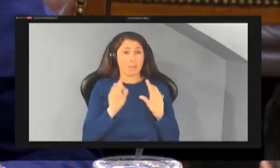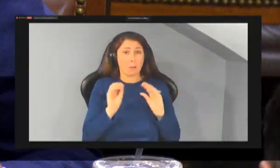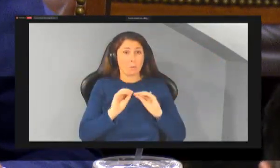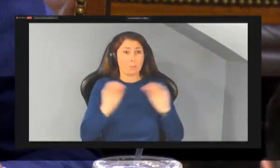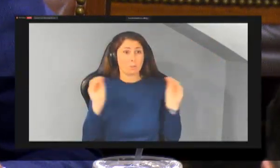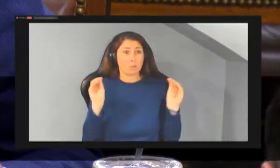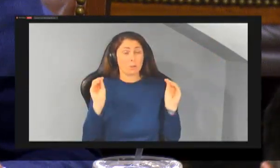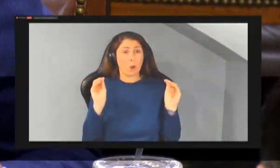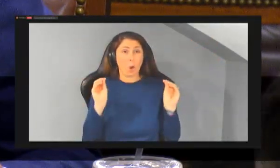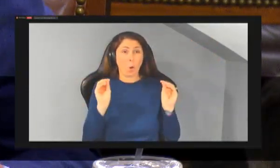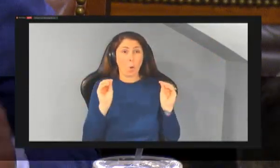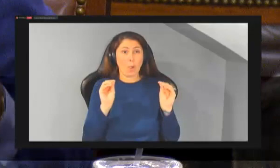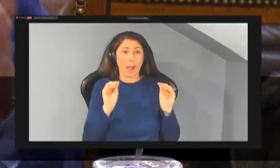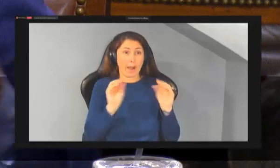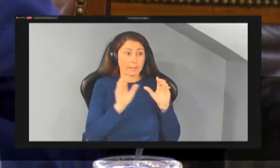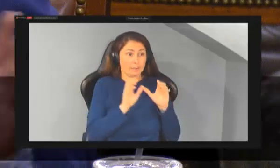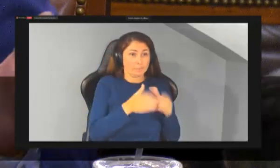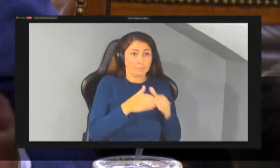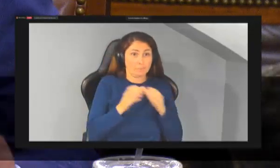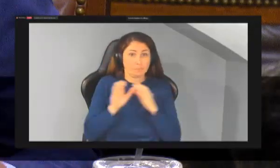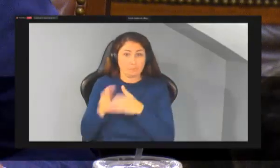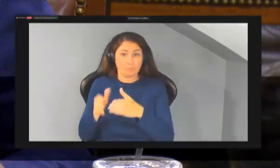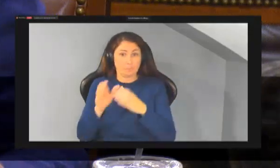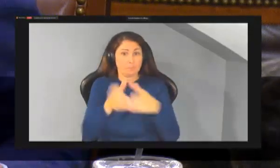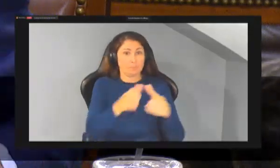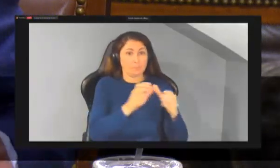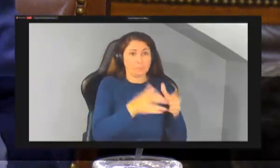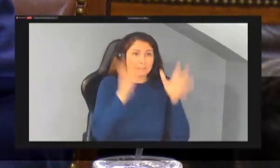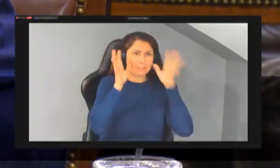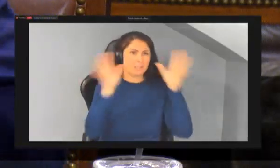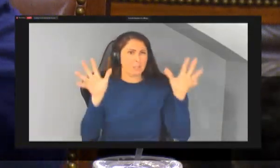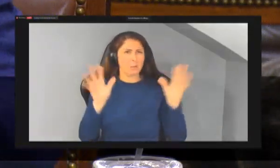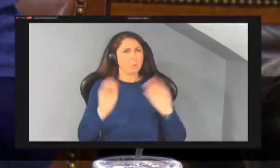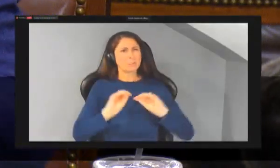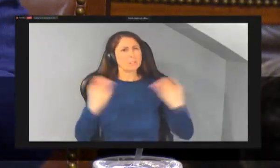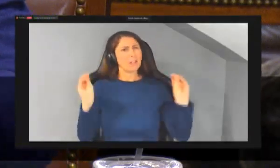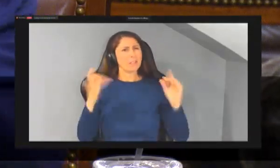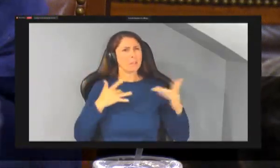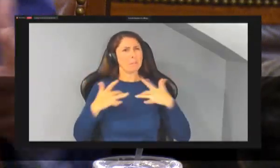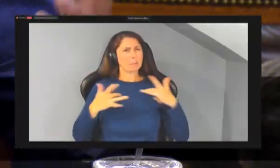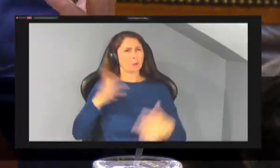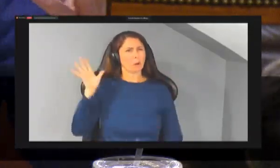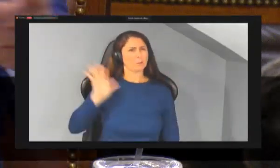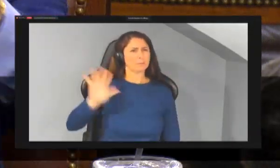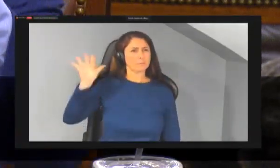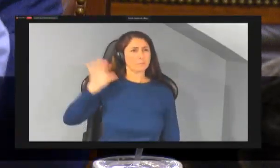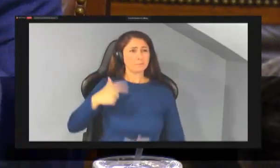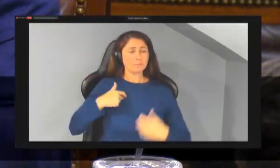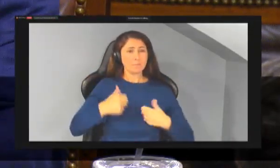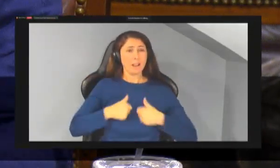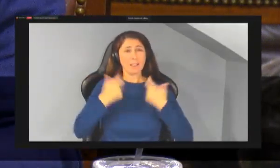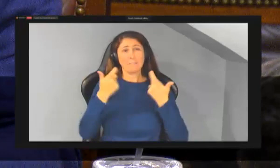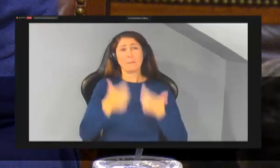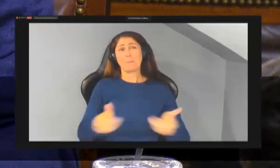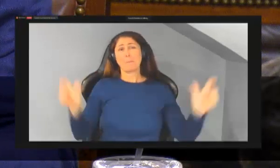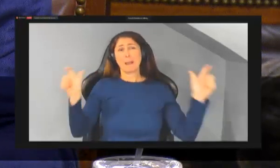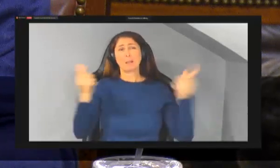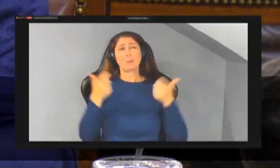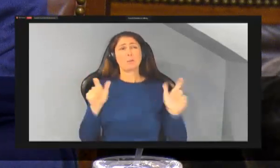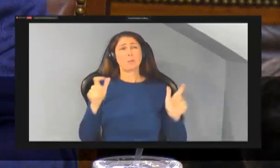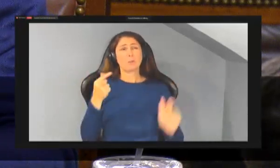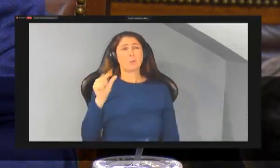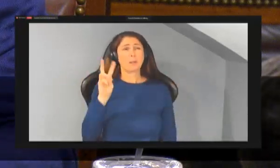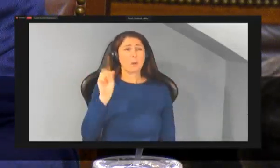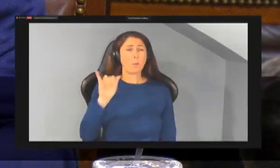and the population was nothing to be concerned about back then. And I live on a big greenway, and we had the biggest area of